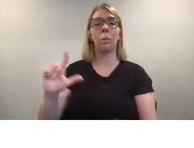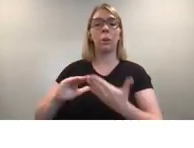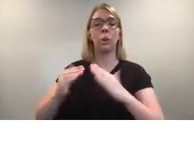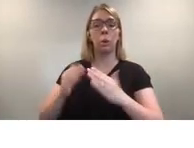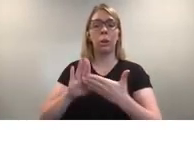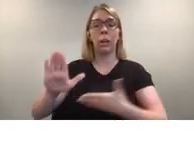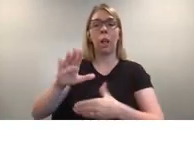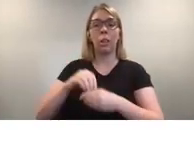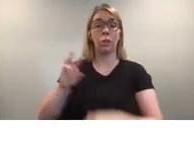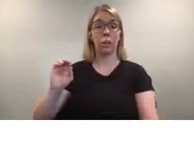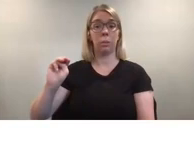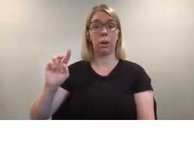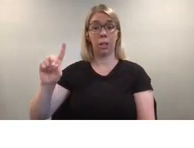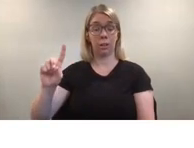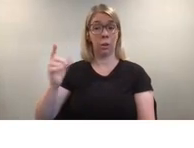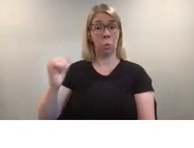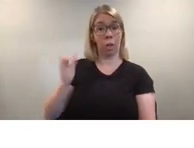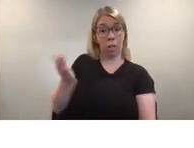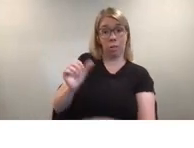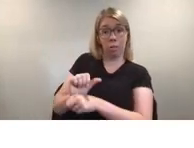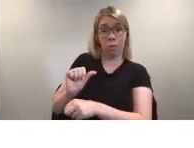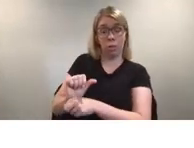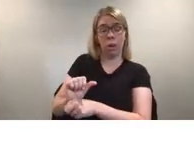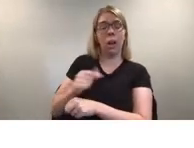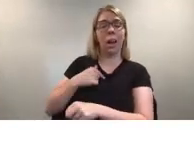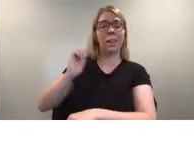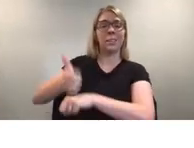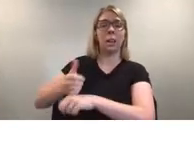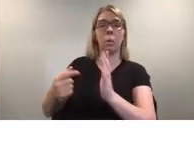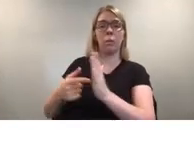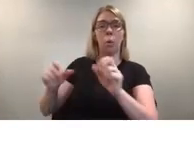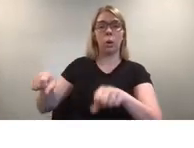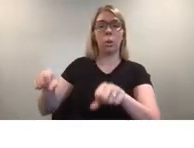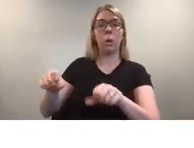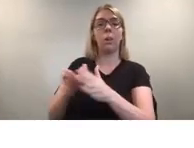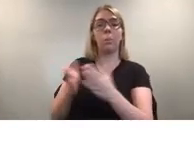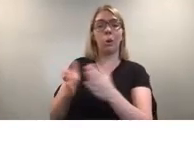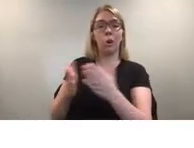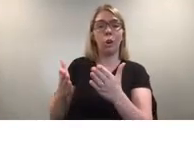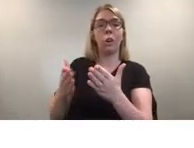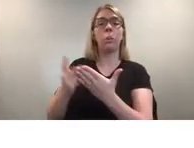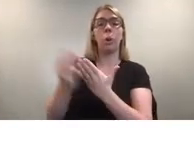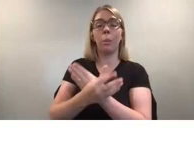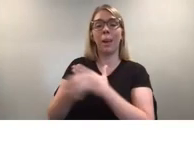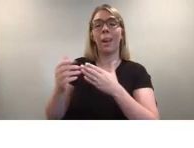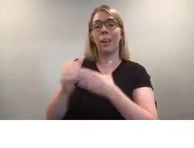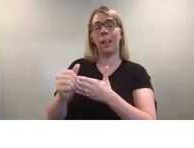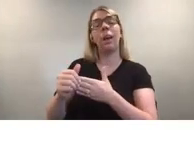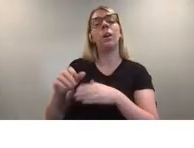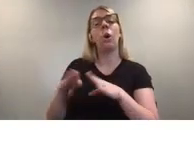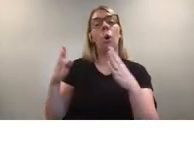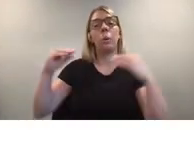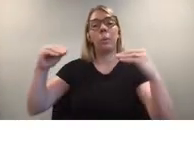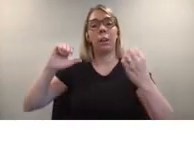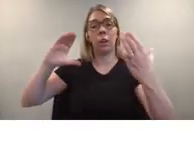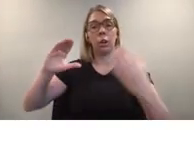Maryland. And while I was there, I established the Affordable Textbook Program and led the Open Pedagogy Fellowship Program. And when I'm